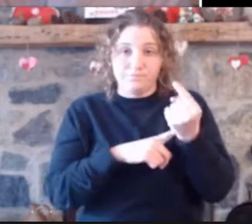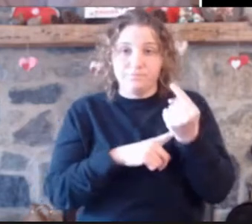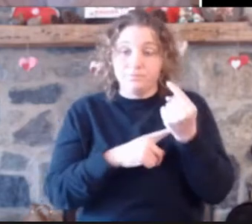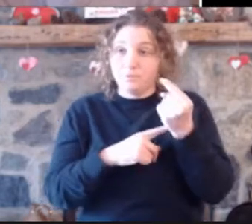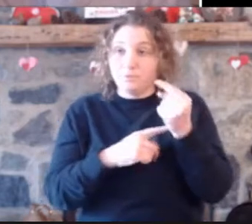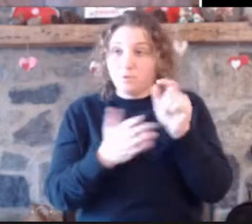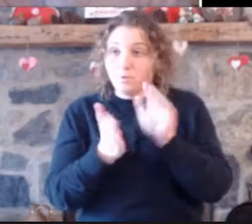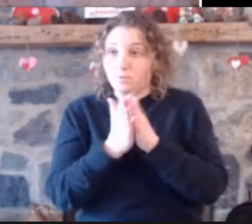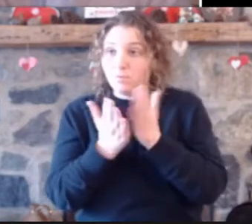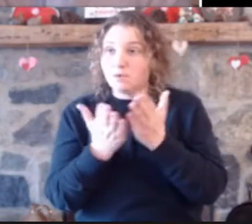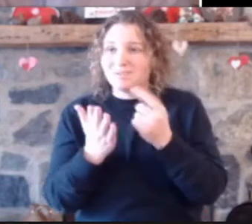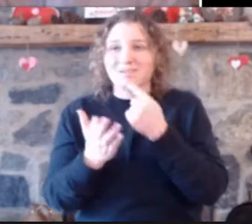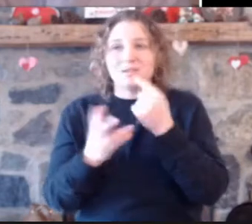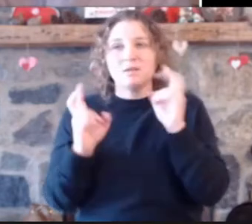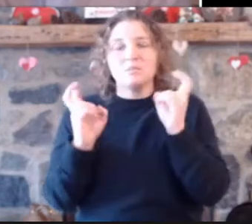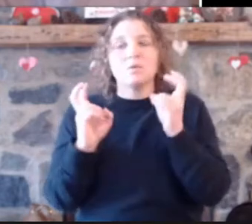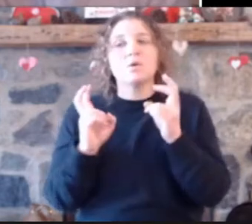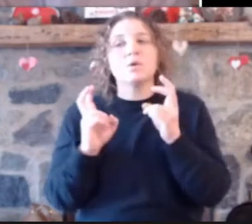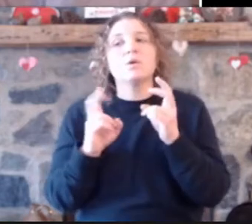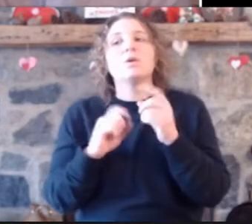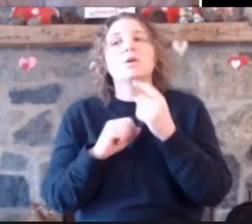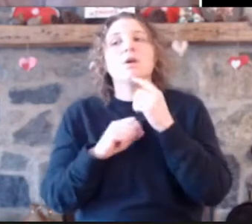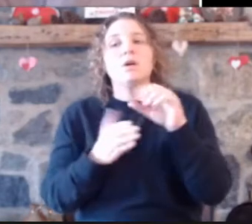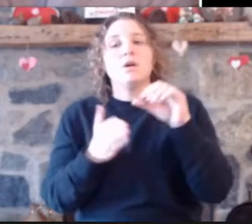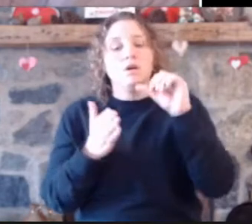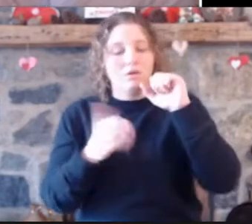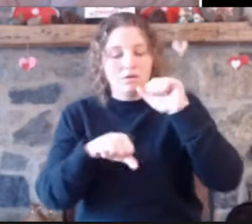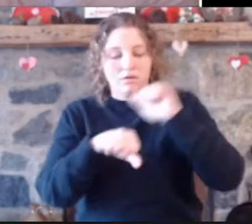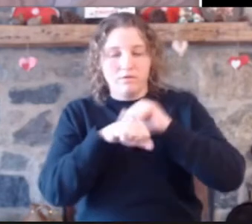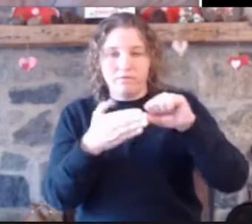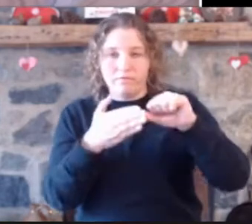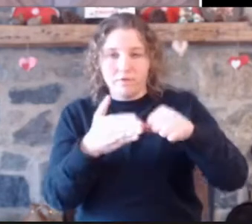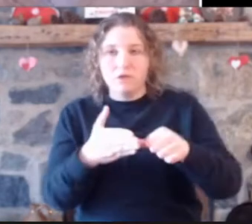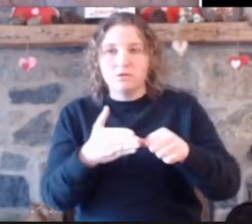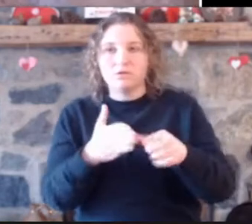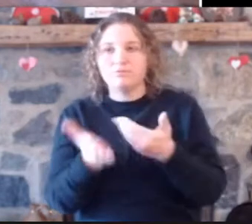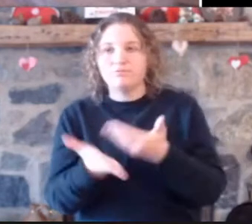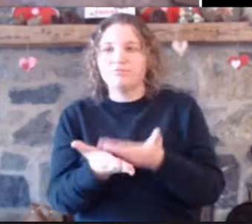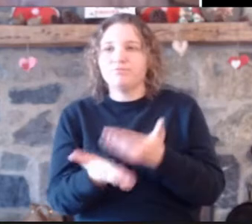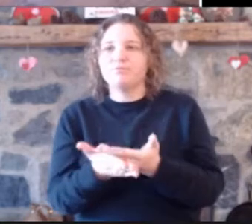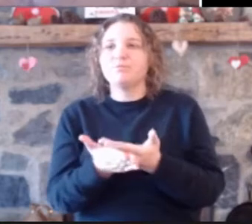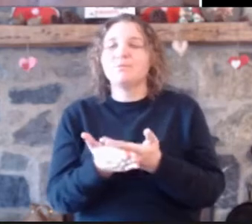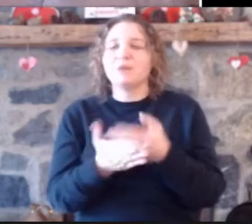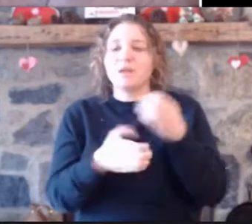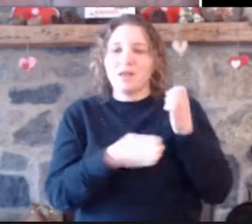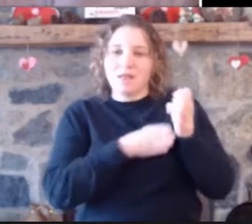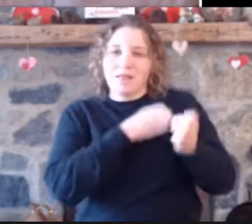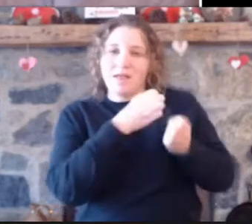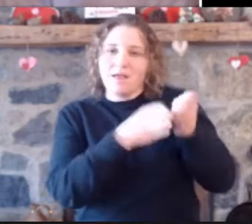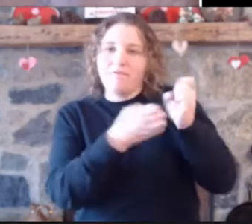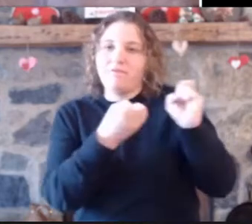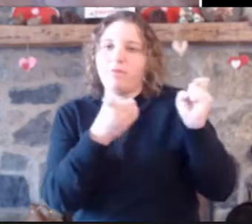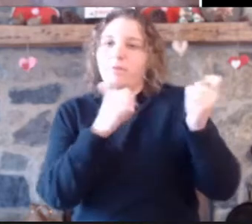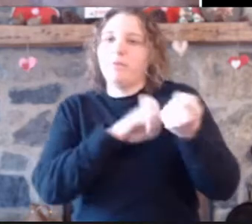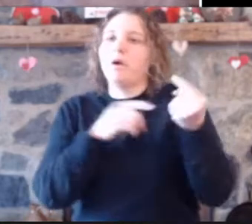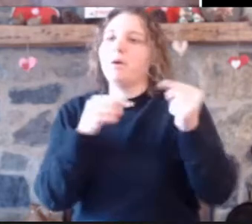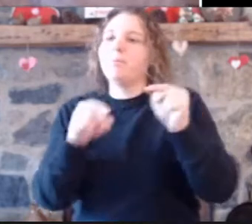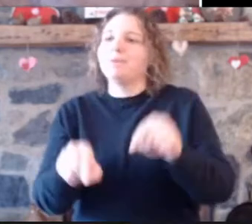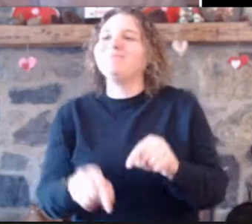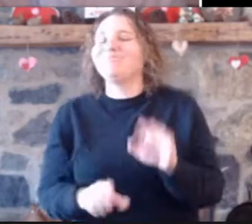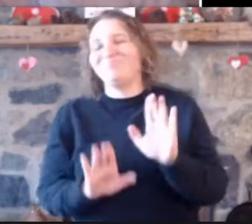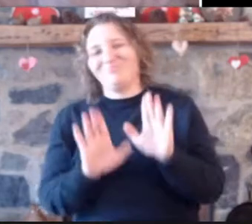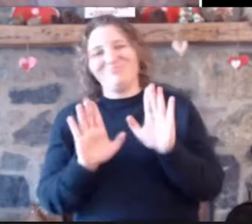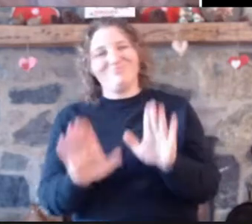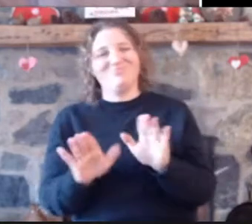quote, fossils offer the most direct evidence that evolution takes place. Wonderful.